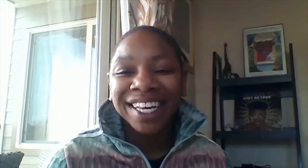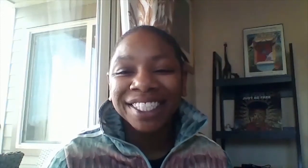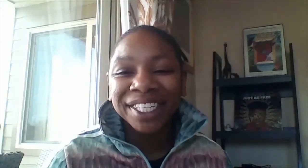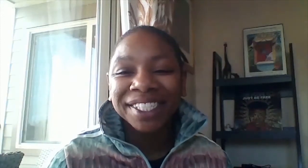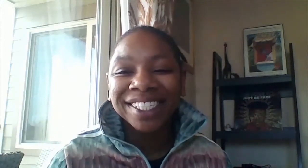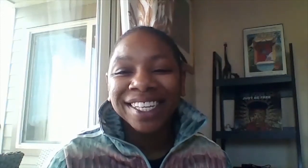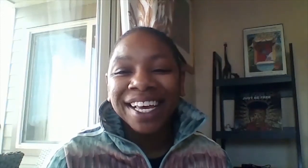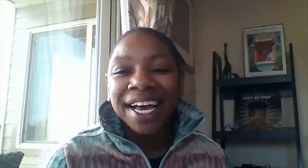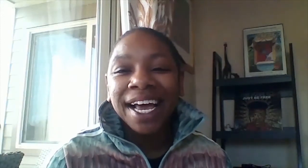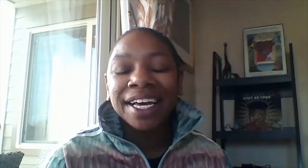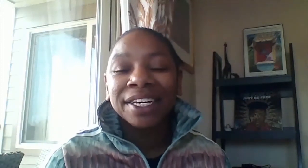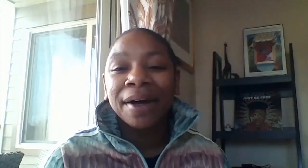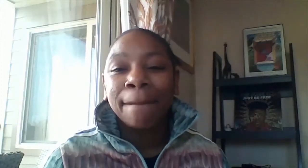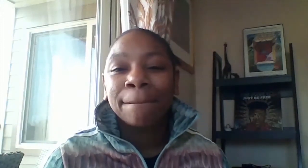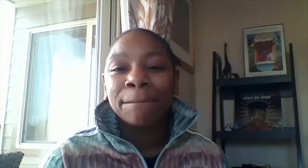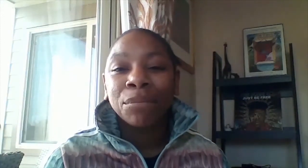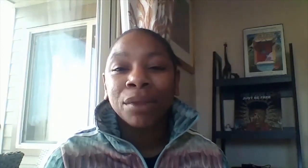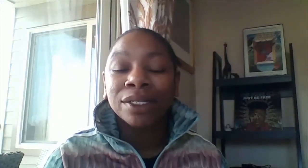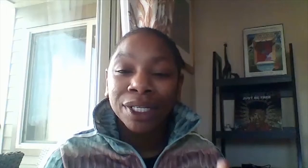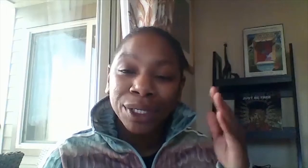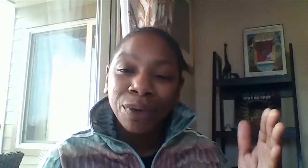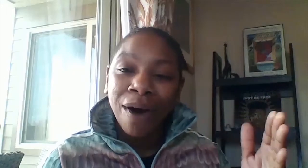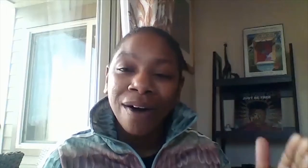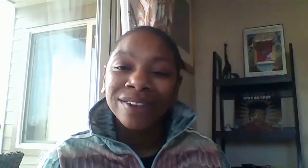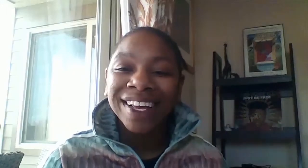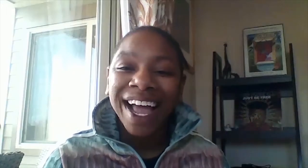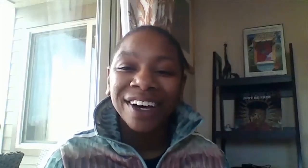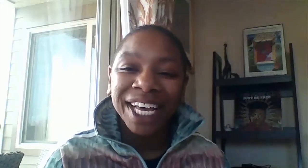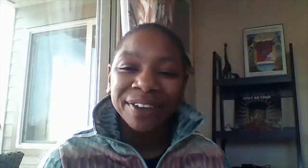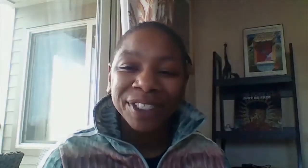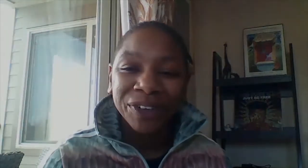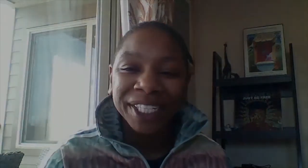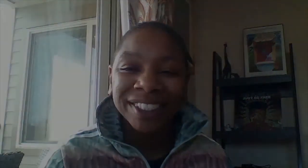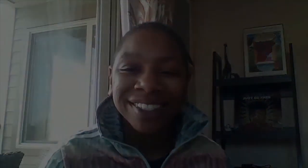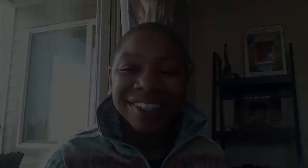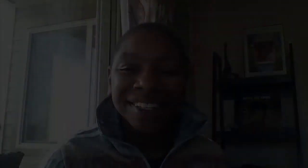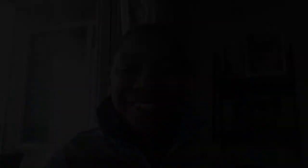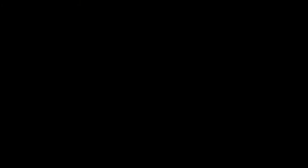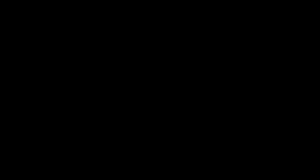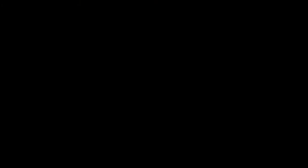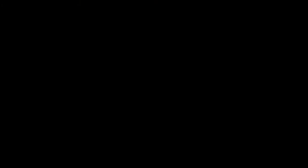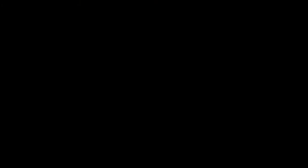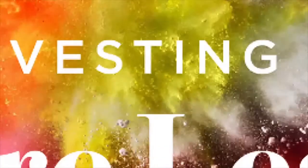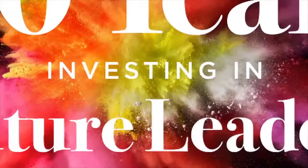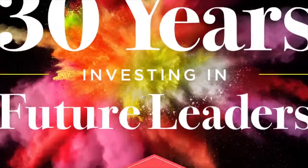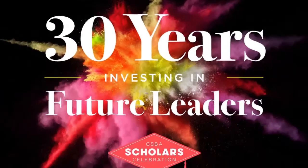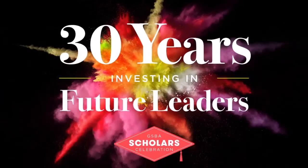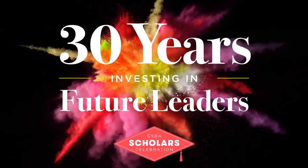congratulations. And see you all outside of a screen.